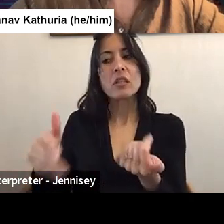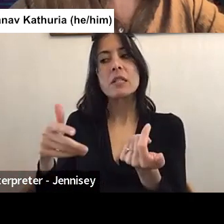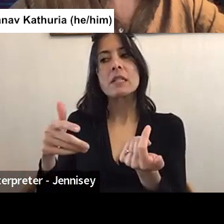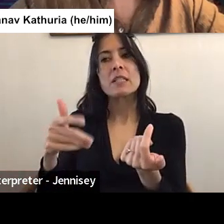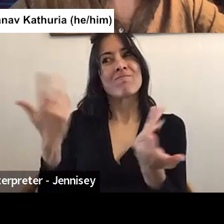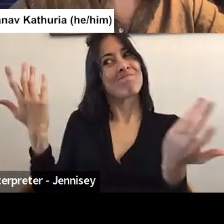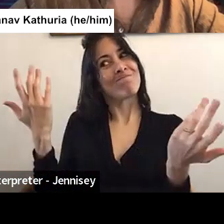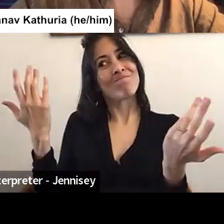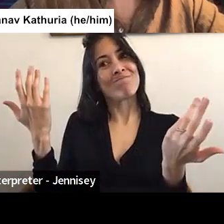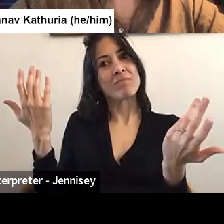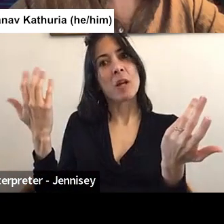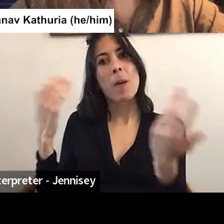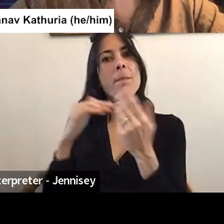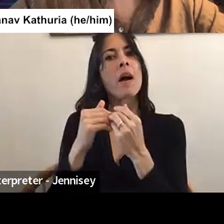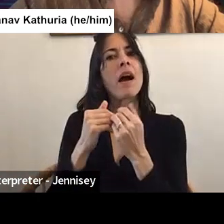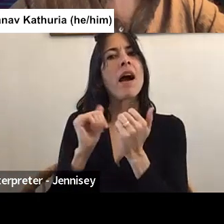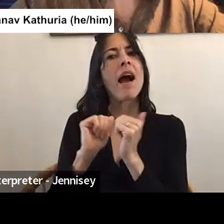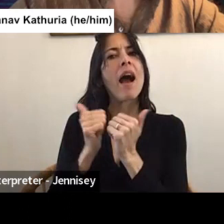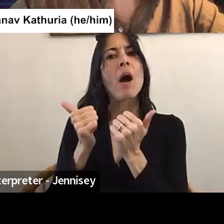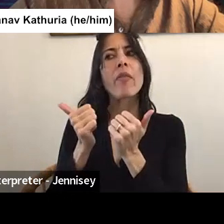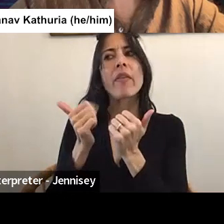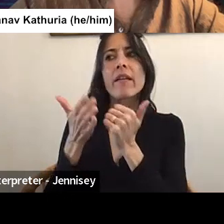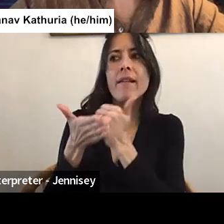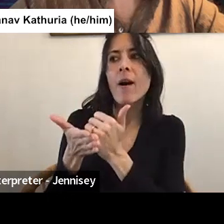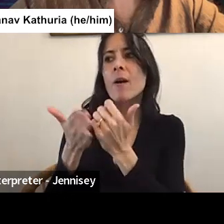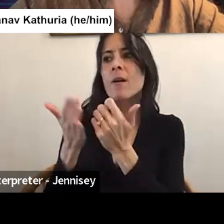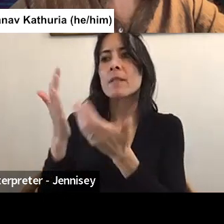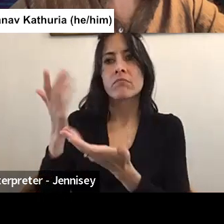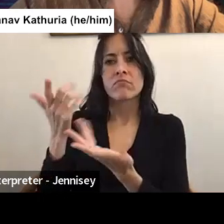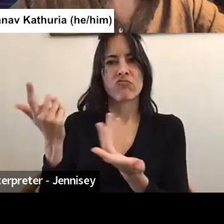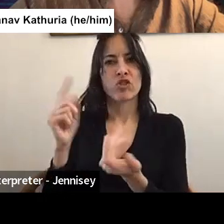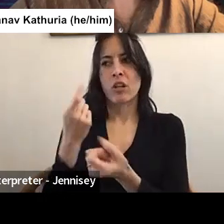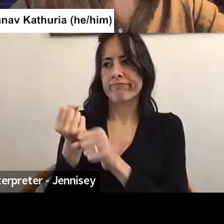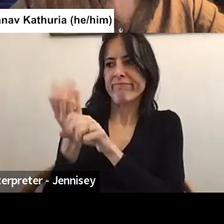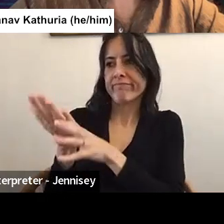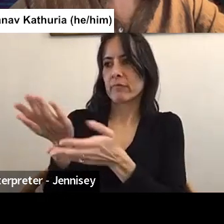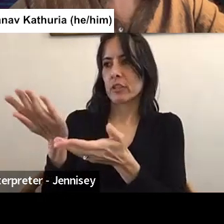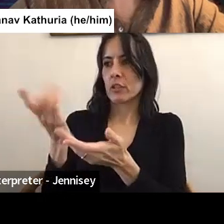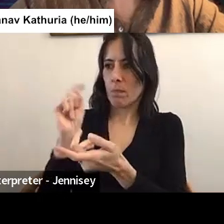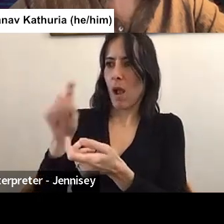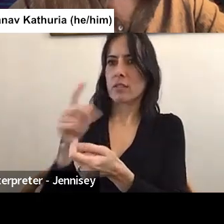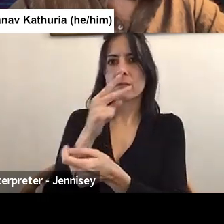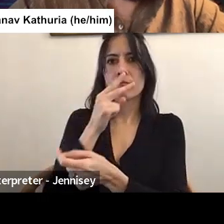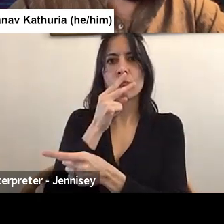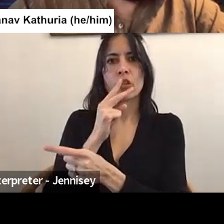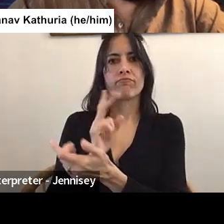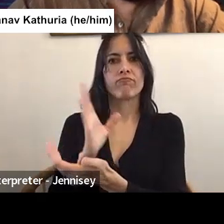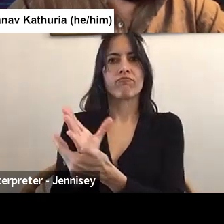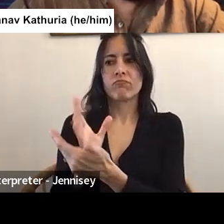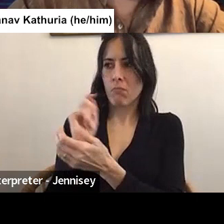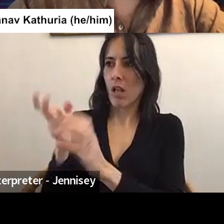that was yelling at him to quit smoking. He was, without giving him any help with smoking cessation, and he